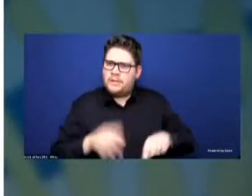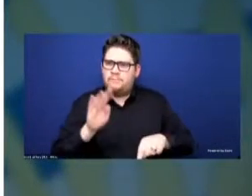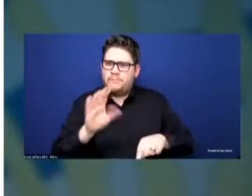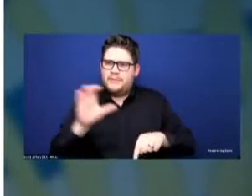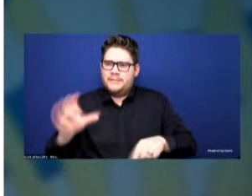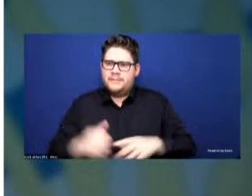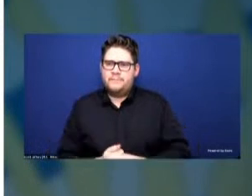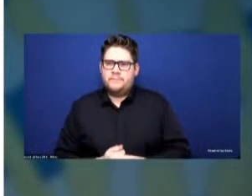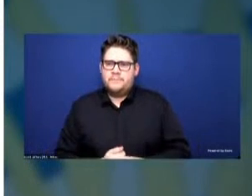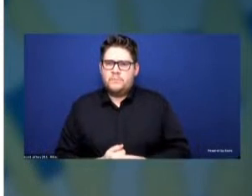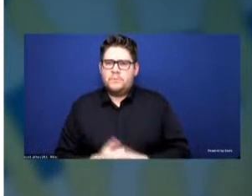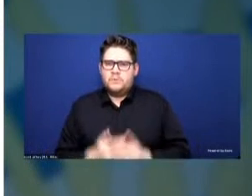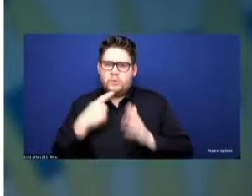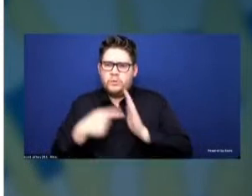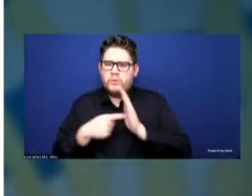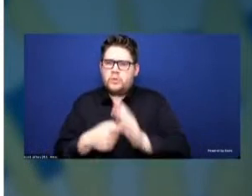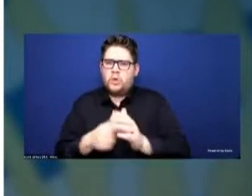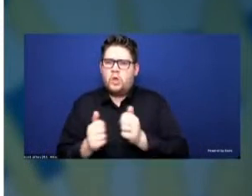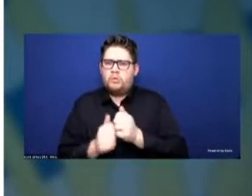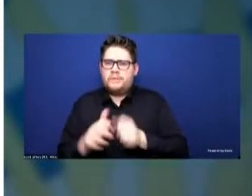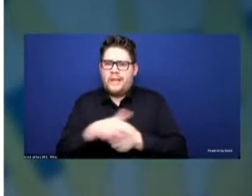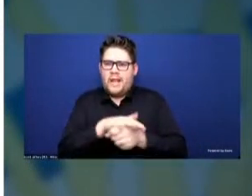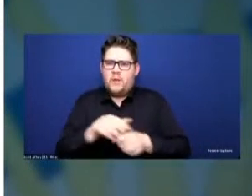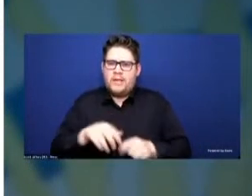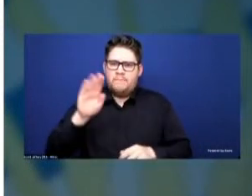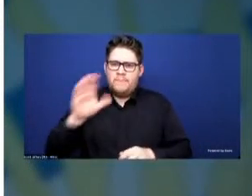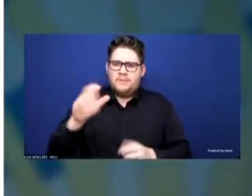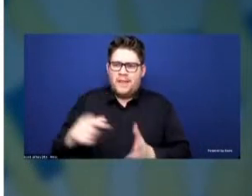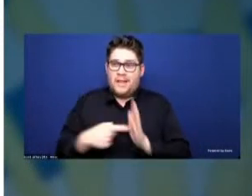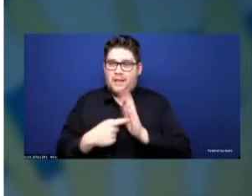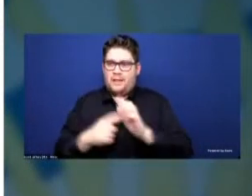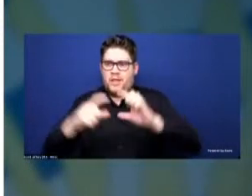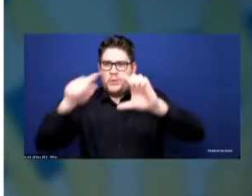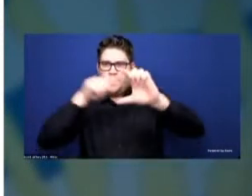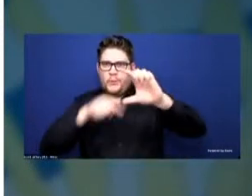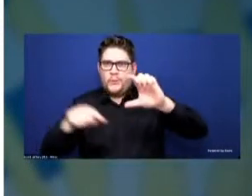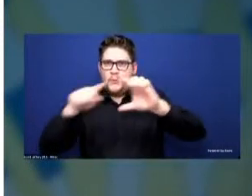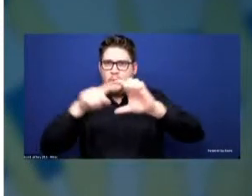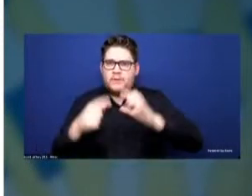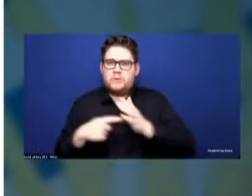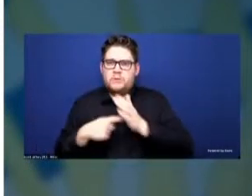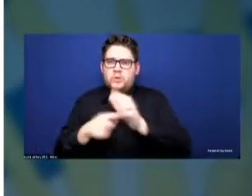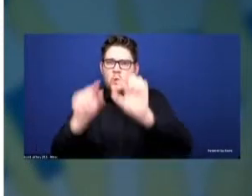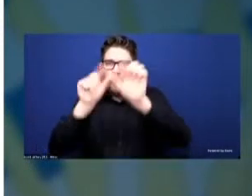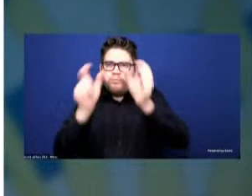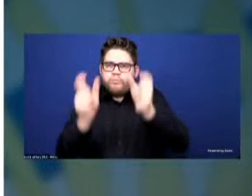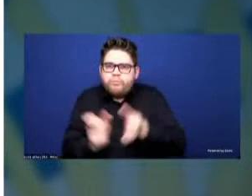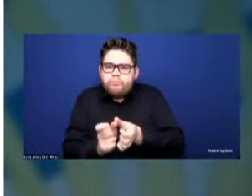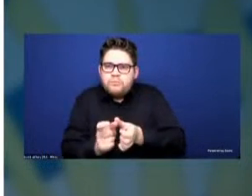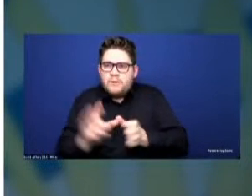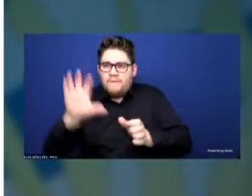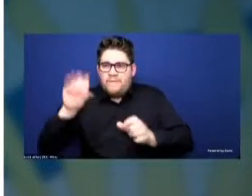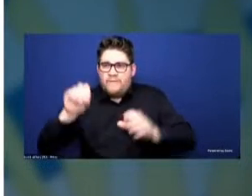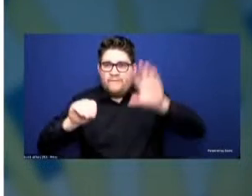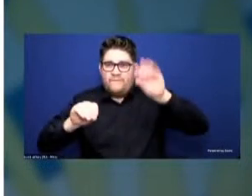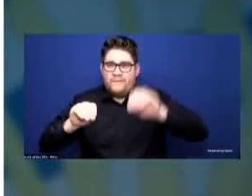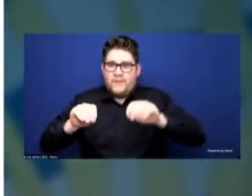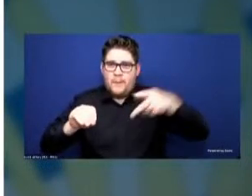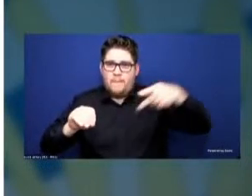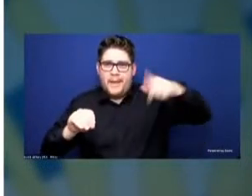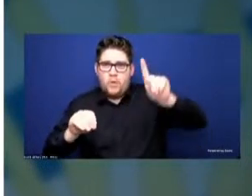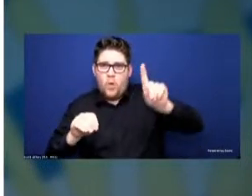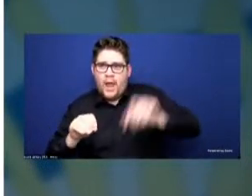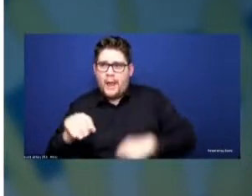it might be 50-50 almost, at a provincial level, by geography, what we're seeing is that in the Fraser